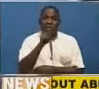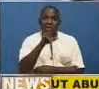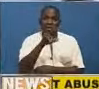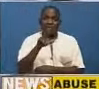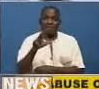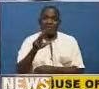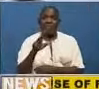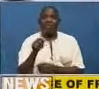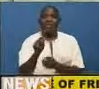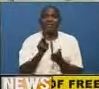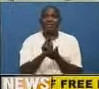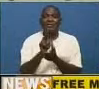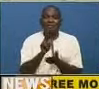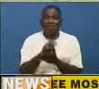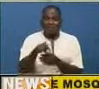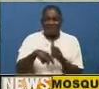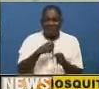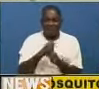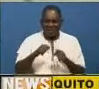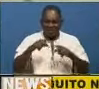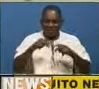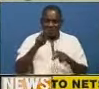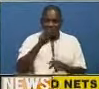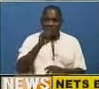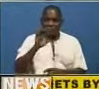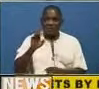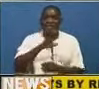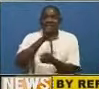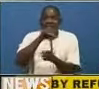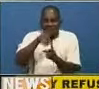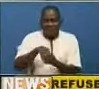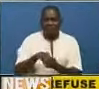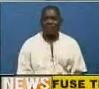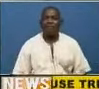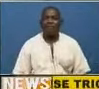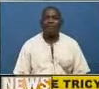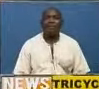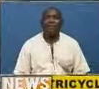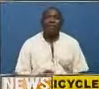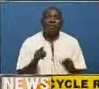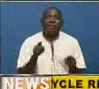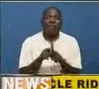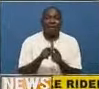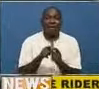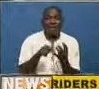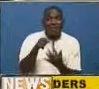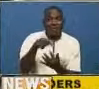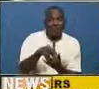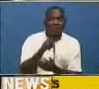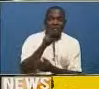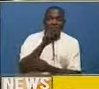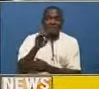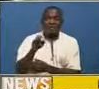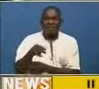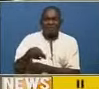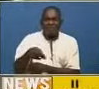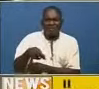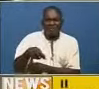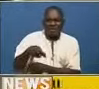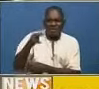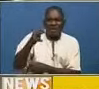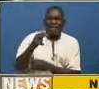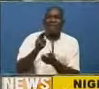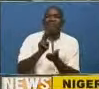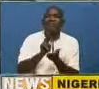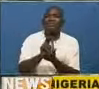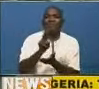138 made their debut this year, and UCC is part of that cohort. And among that cohort, UCC is the highest ranked university.